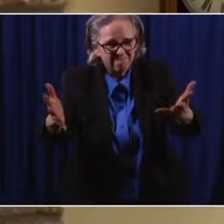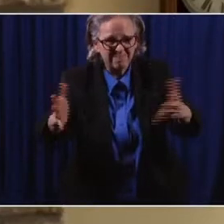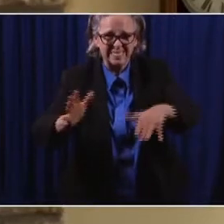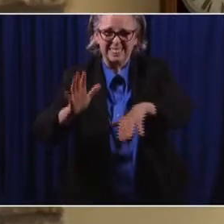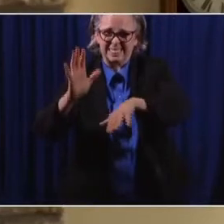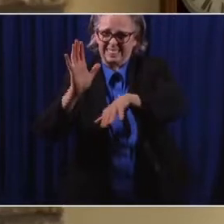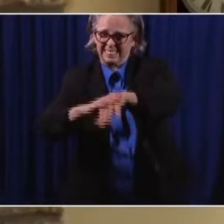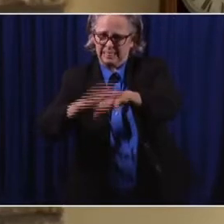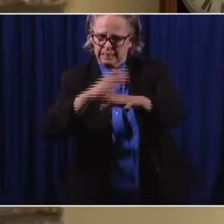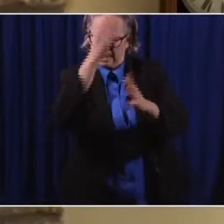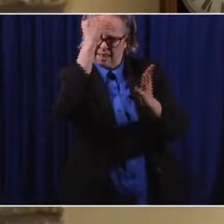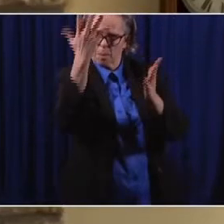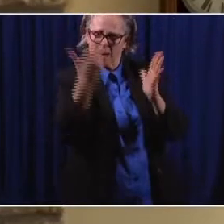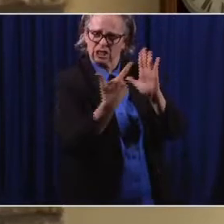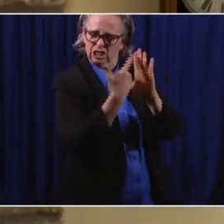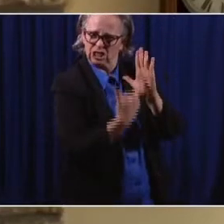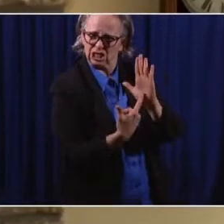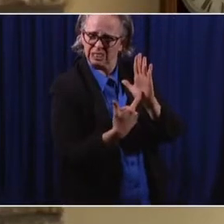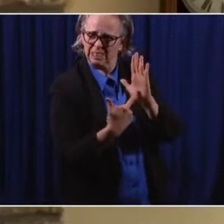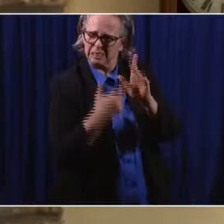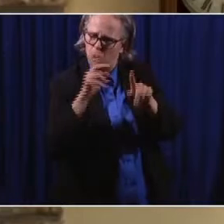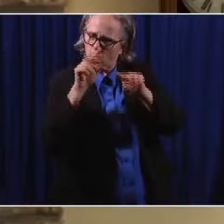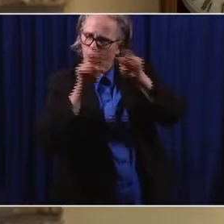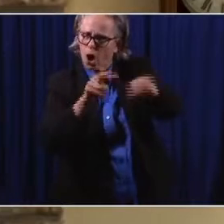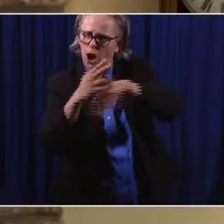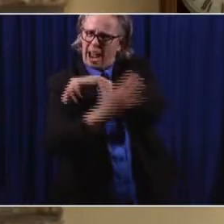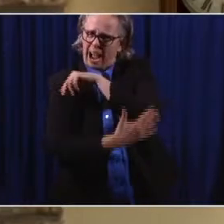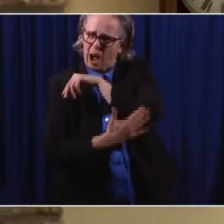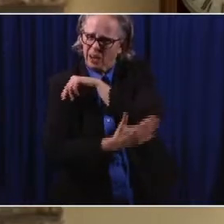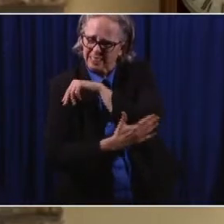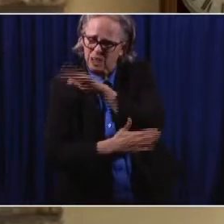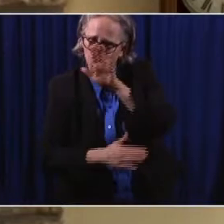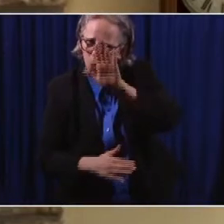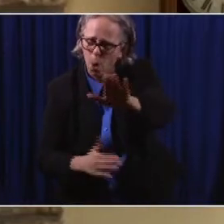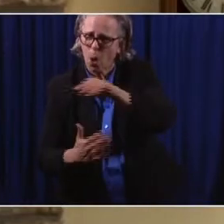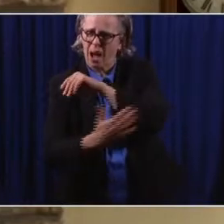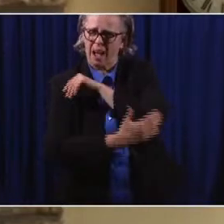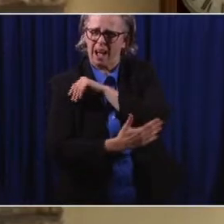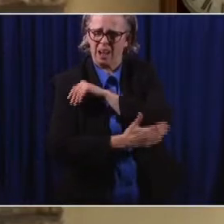available information. And so, we remain concerned,